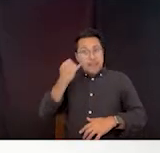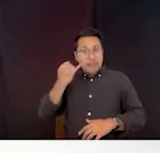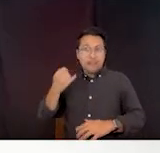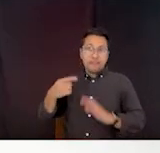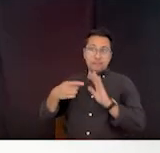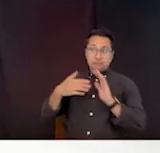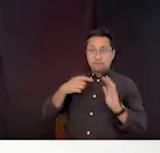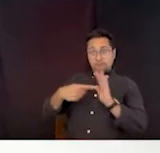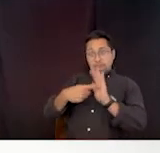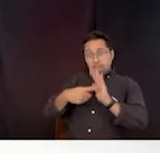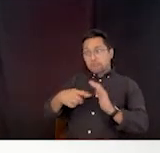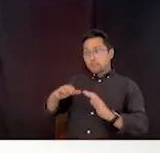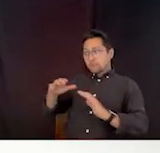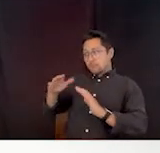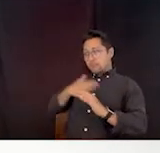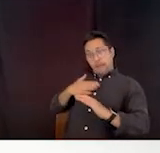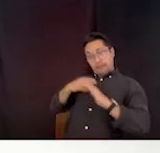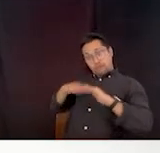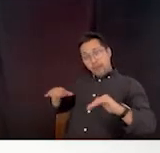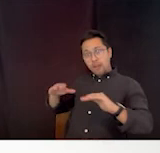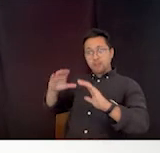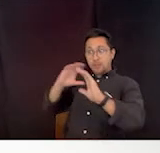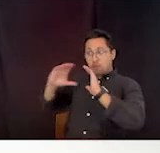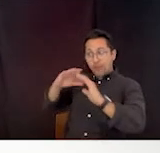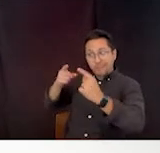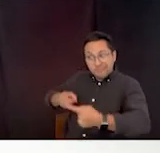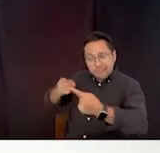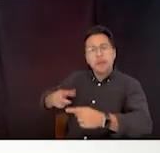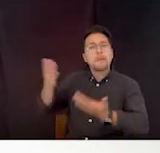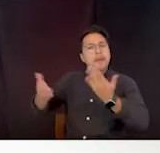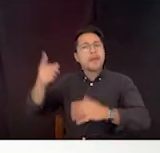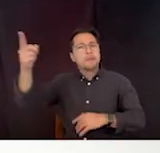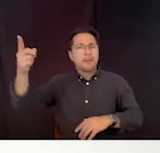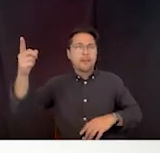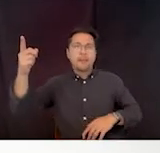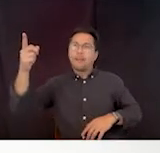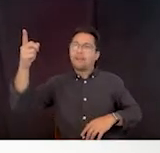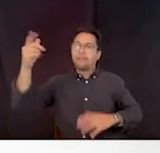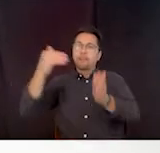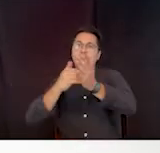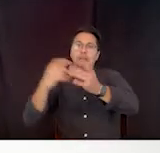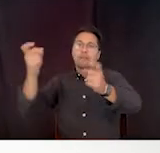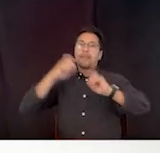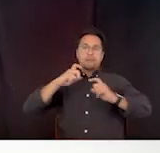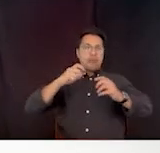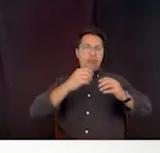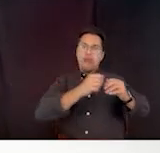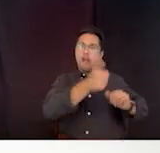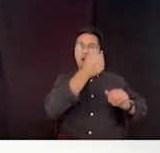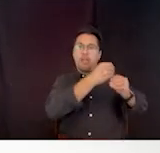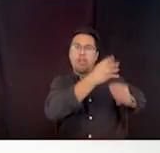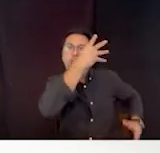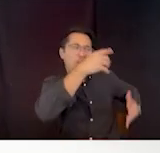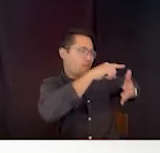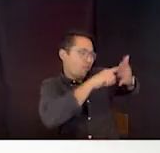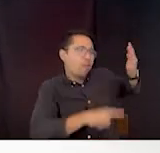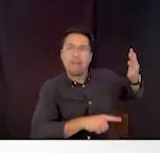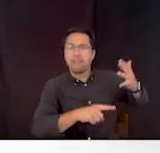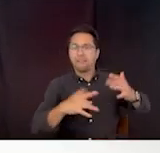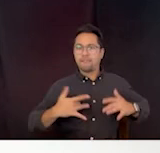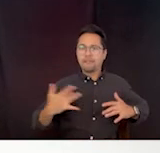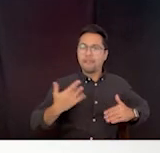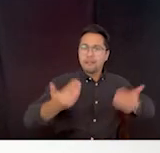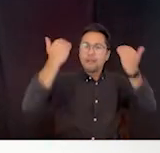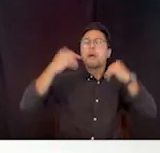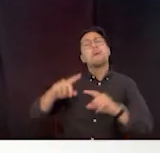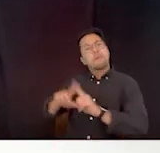for occupational therapy, ABA, and speech, but right now I'm just really concerned about communication. I might just go straight for speech at this point in